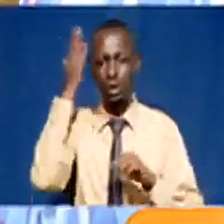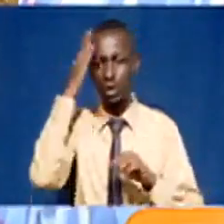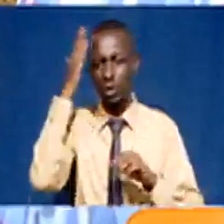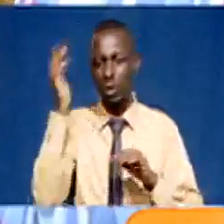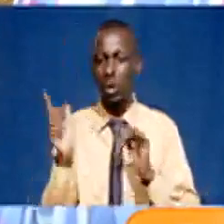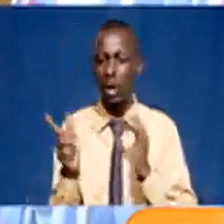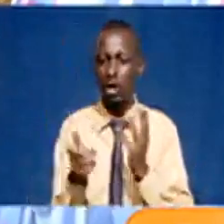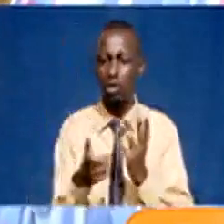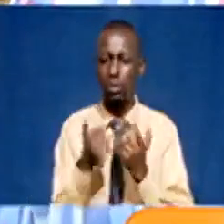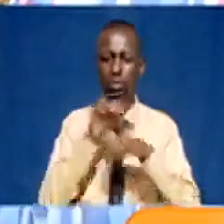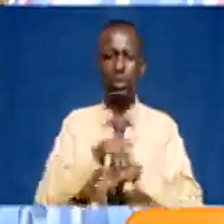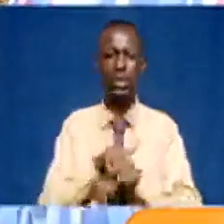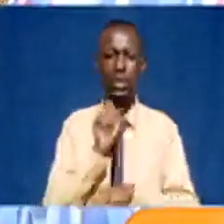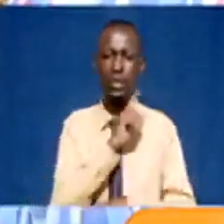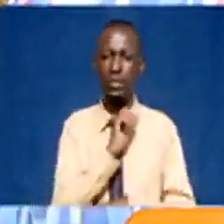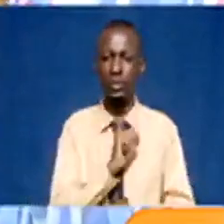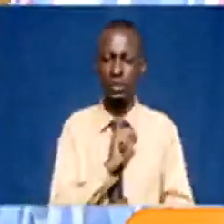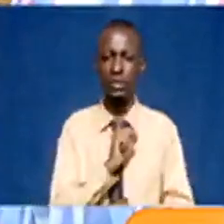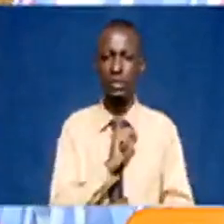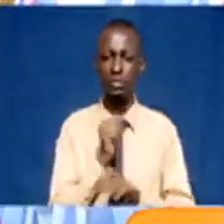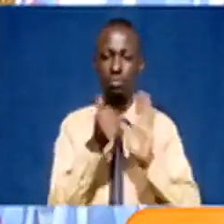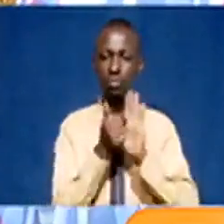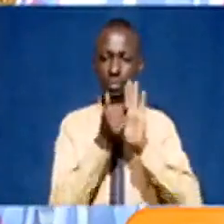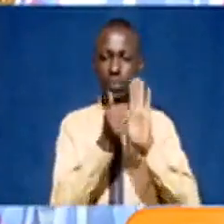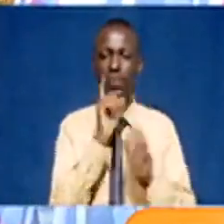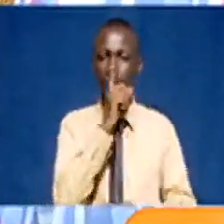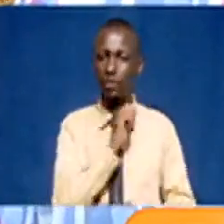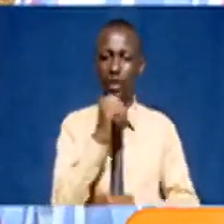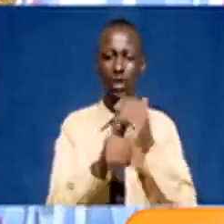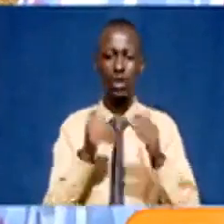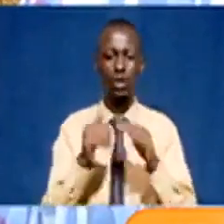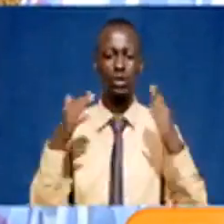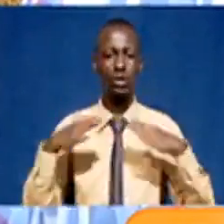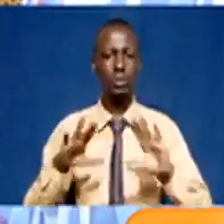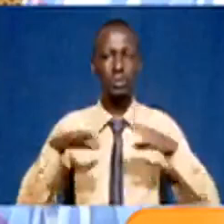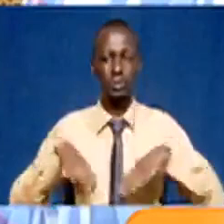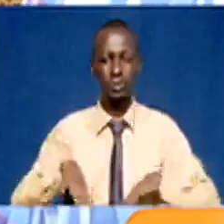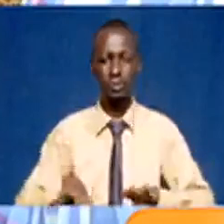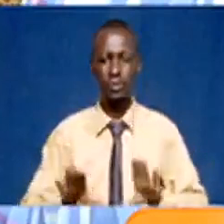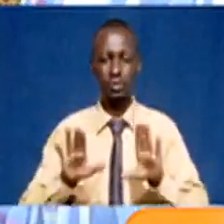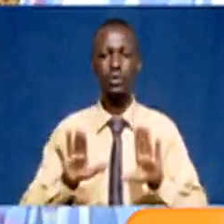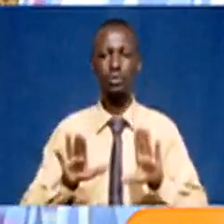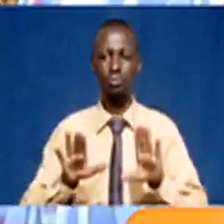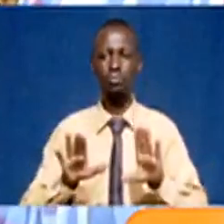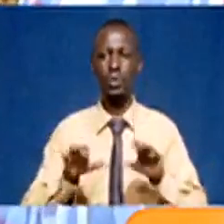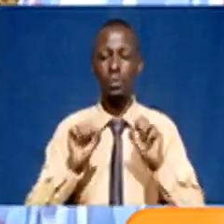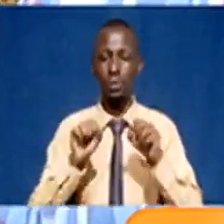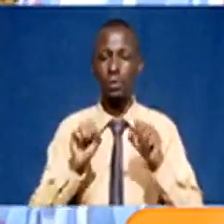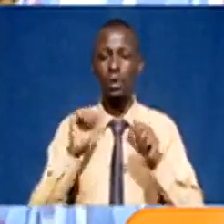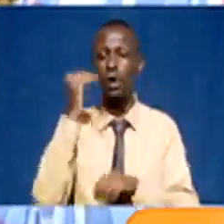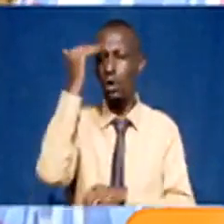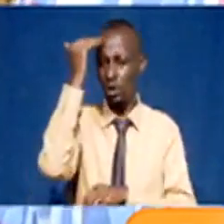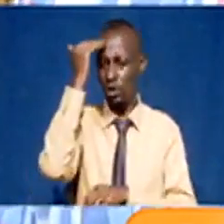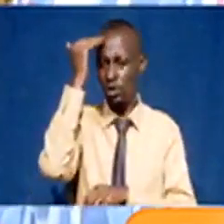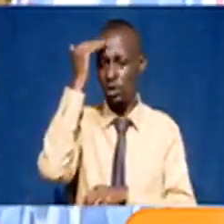bond. That is a signal that everybody has seen that we are resolving